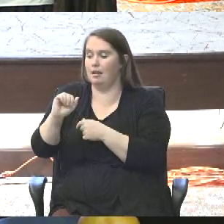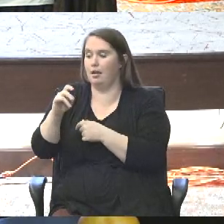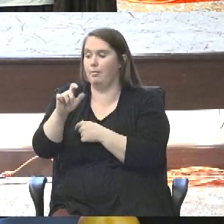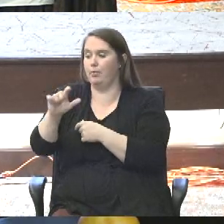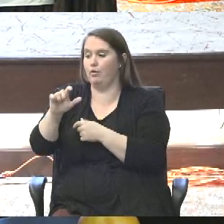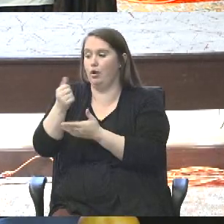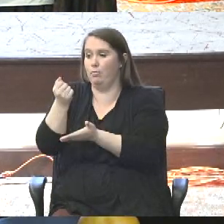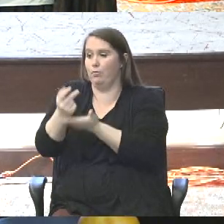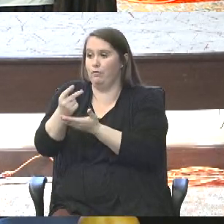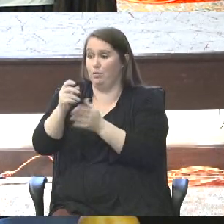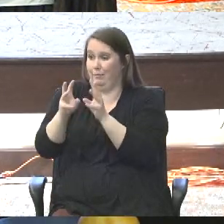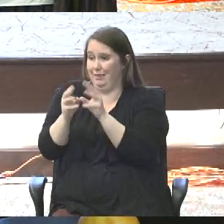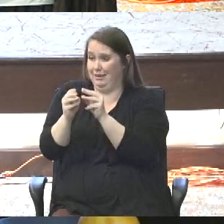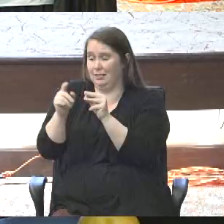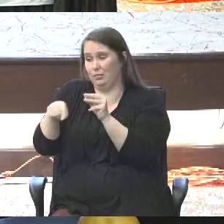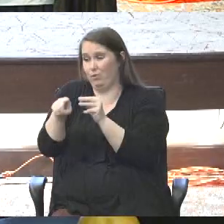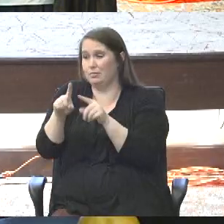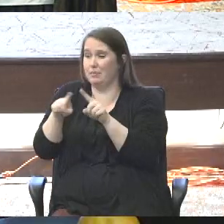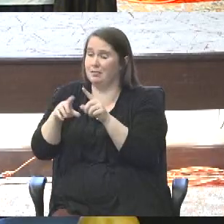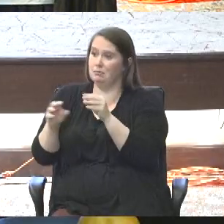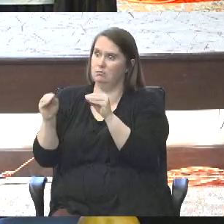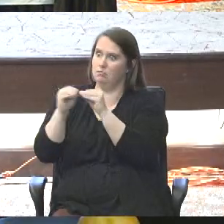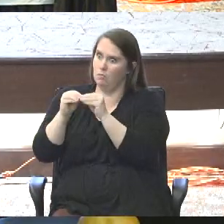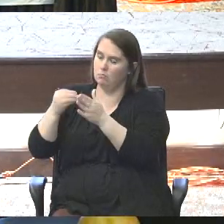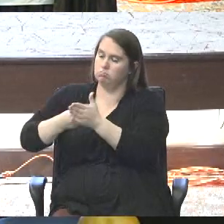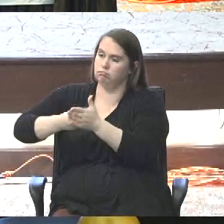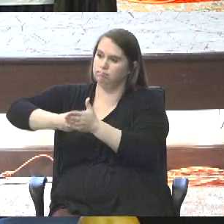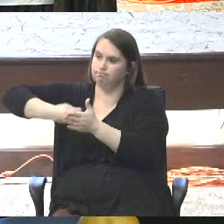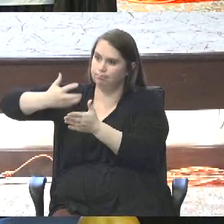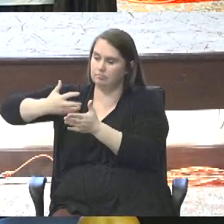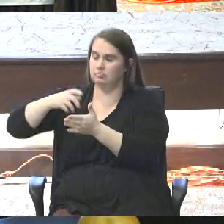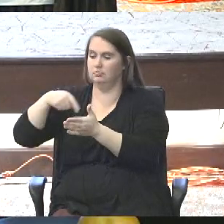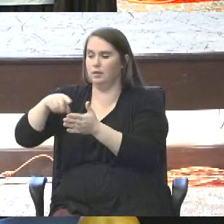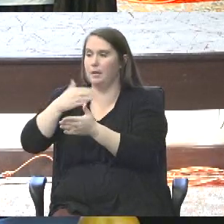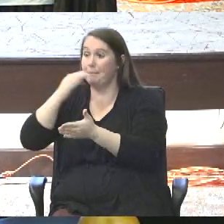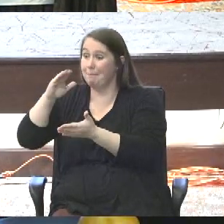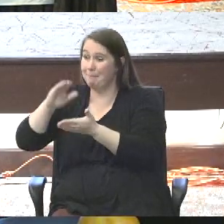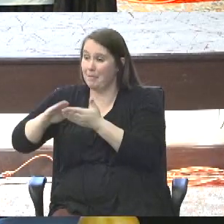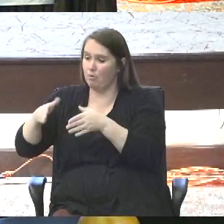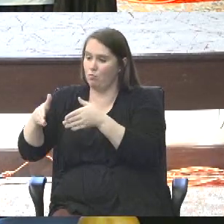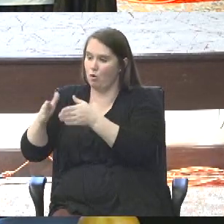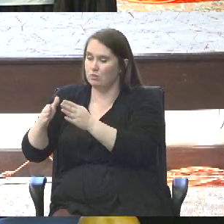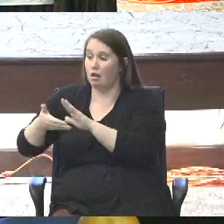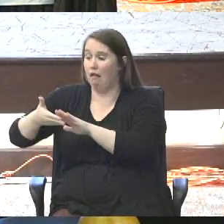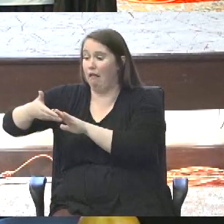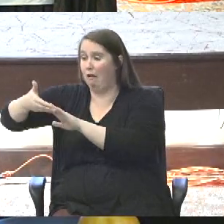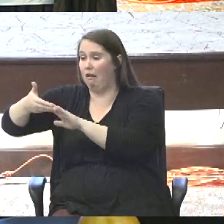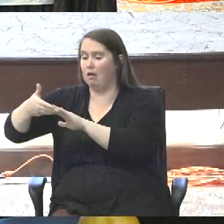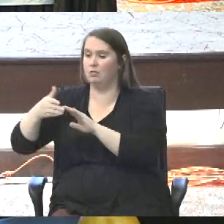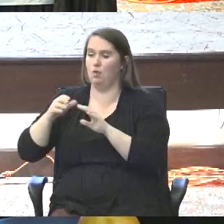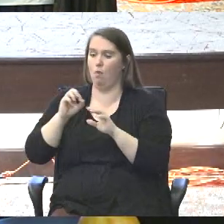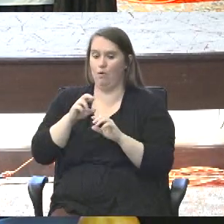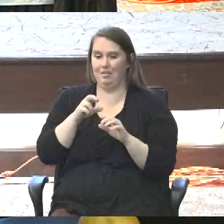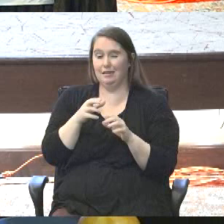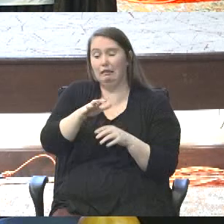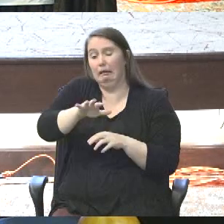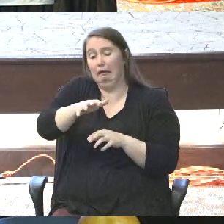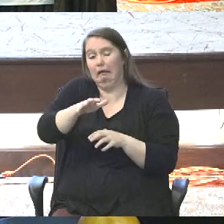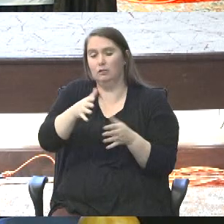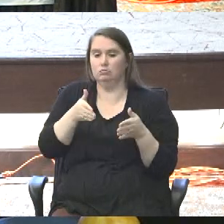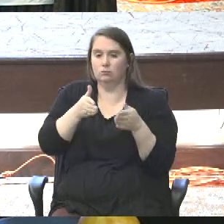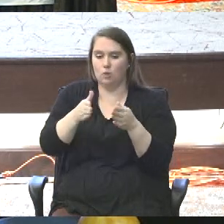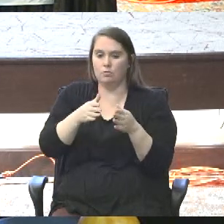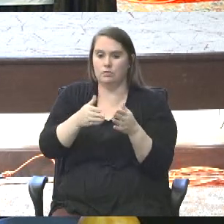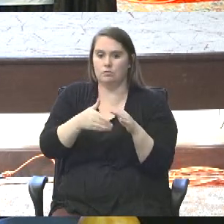matter, but it is much more expensive to take the very bad roads to good than it is the decent roads back to good. And so